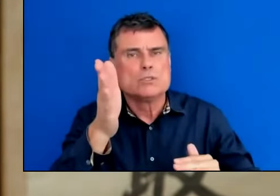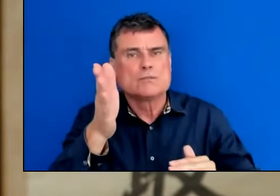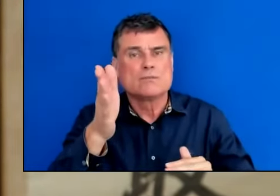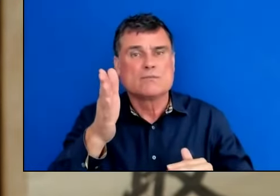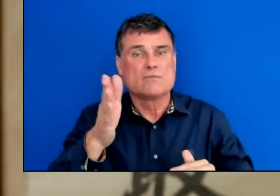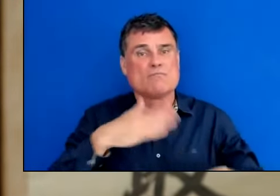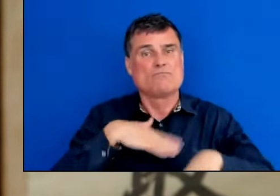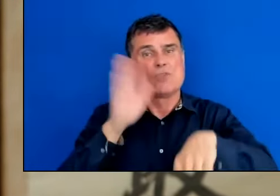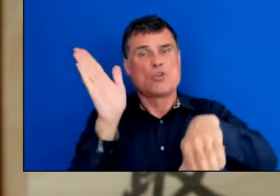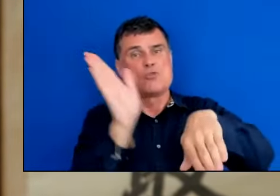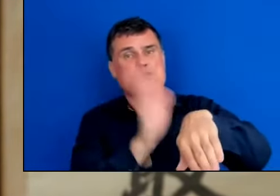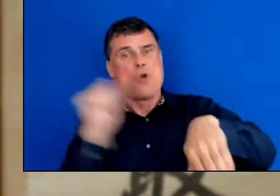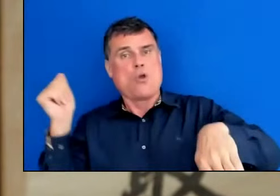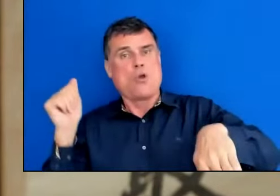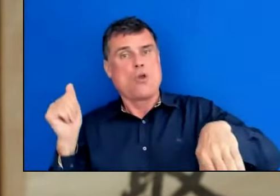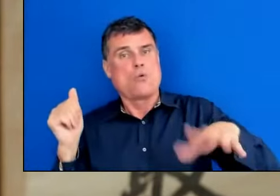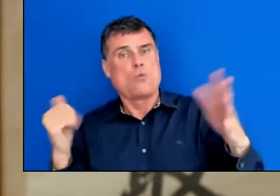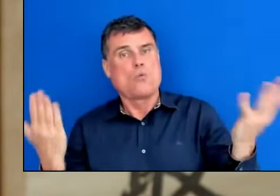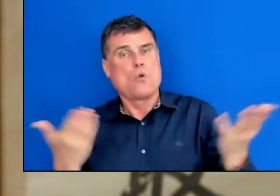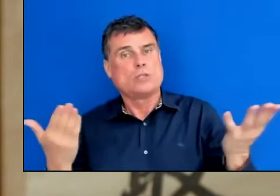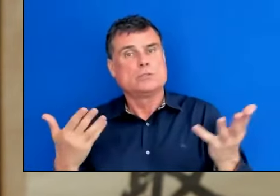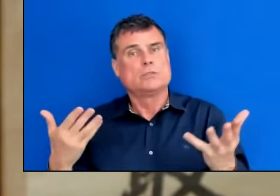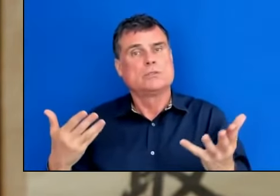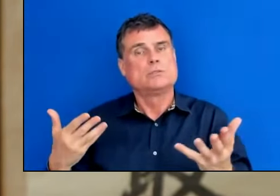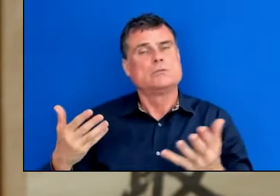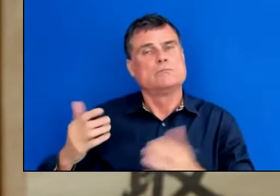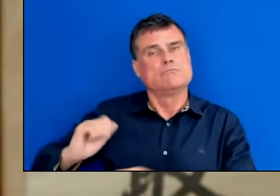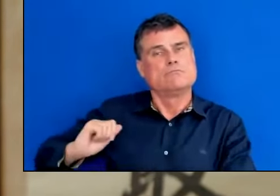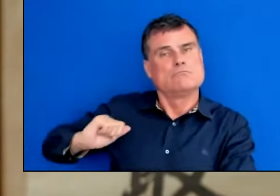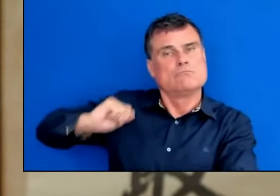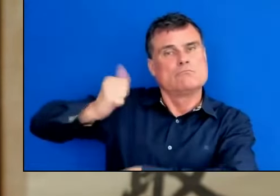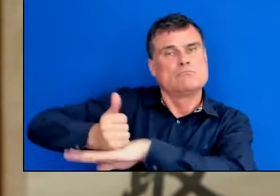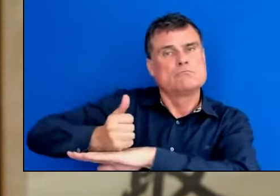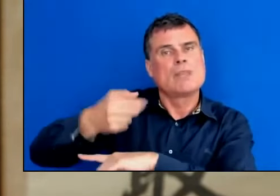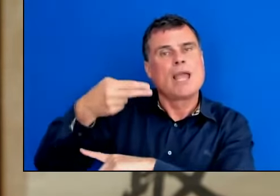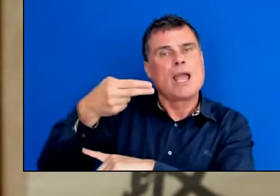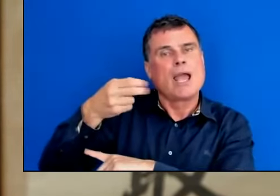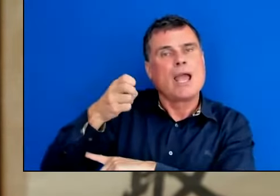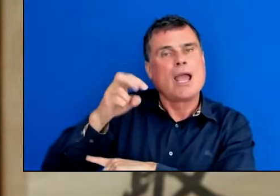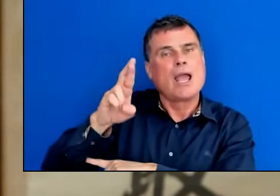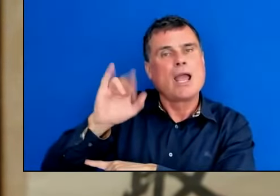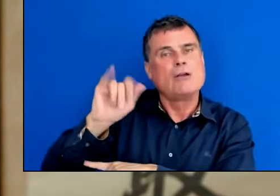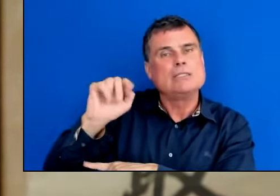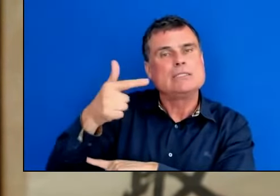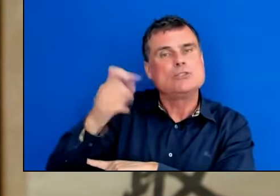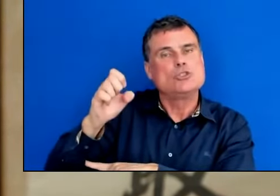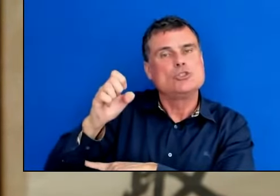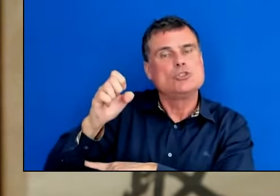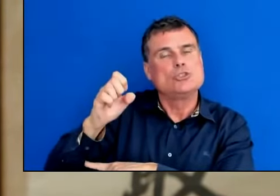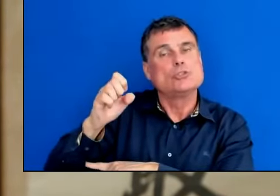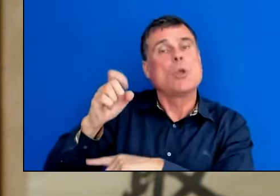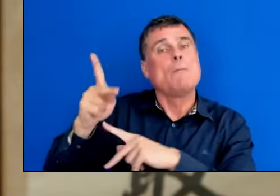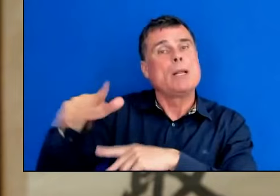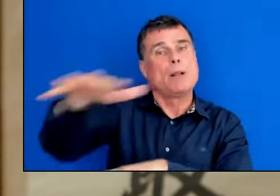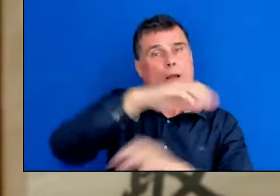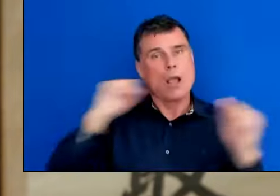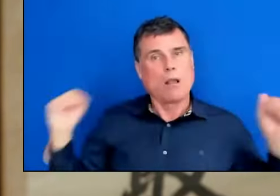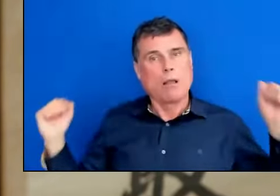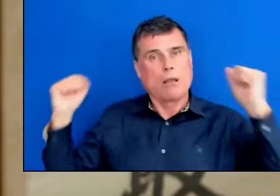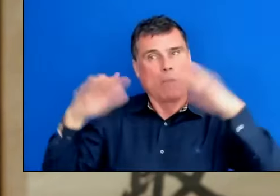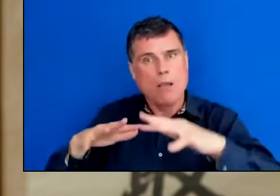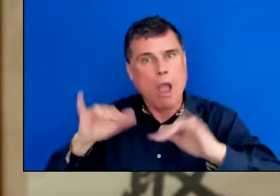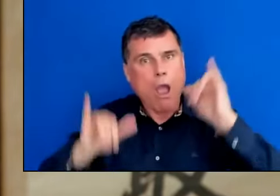heritage restoration sites where all local histories can be shared in a public interpretive learning